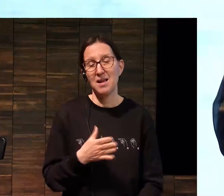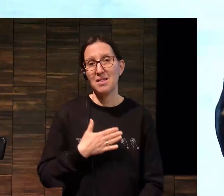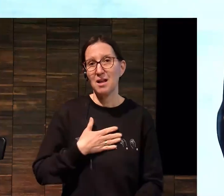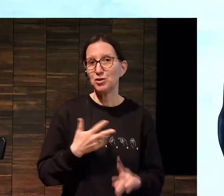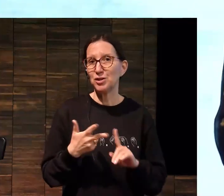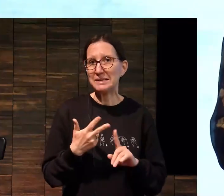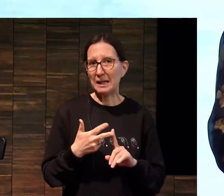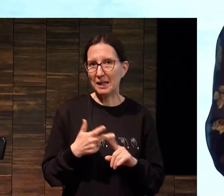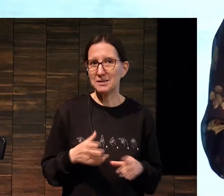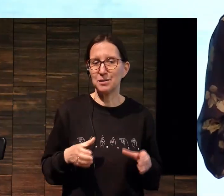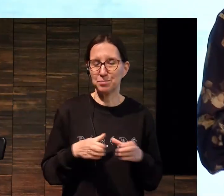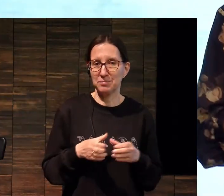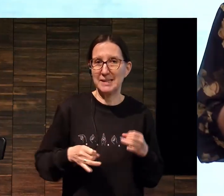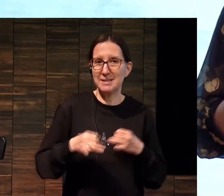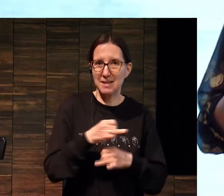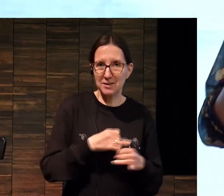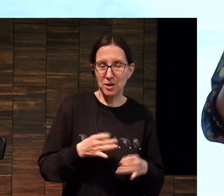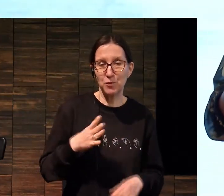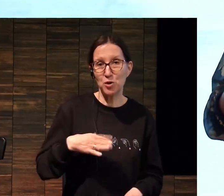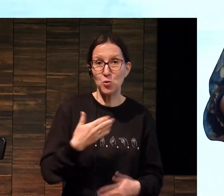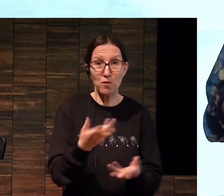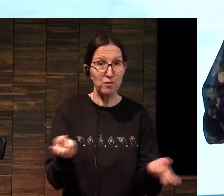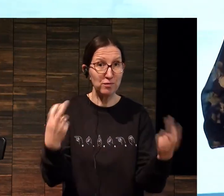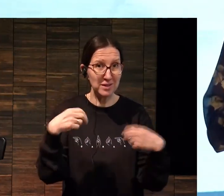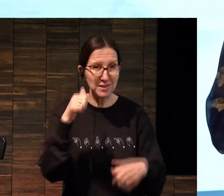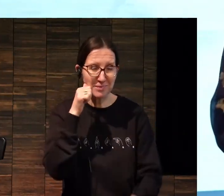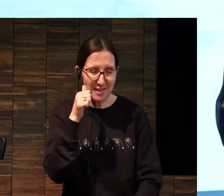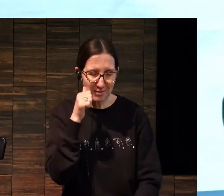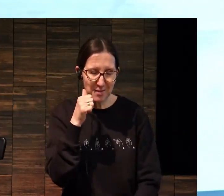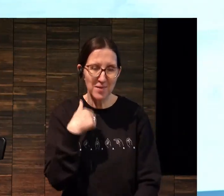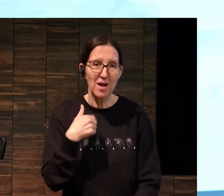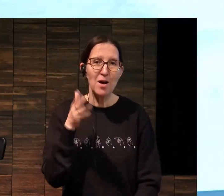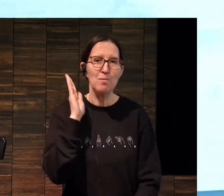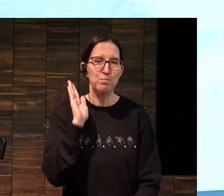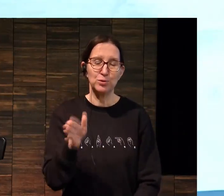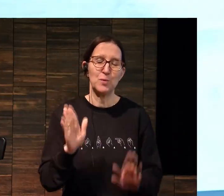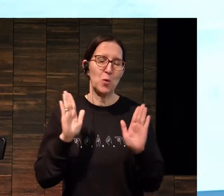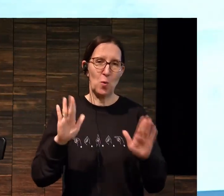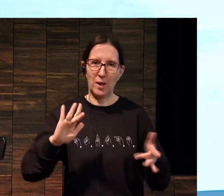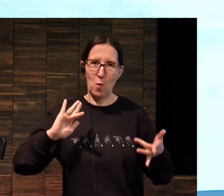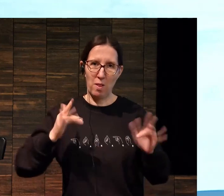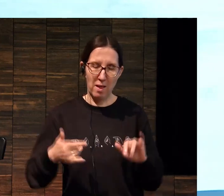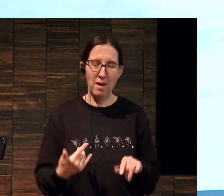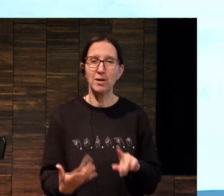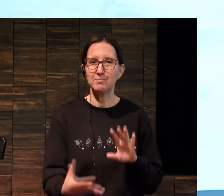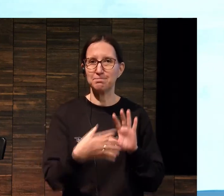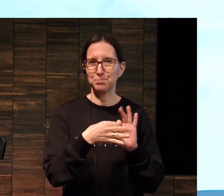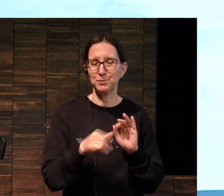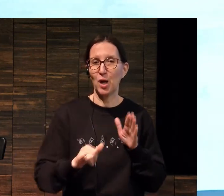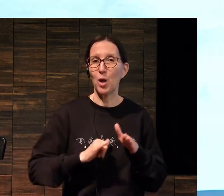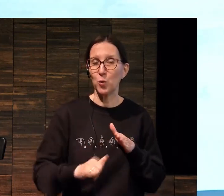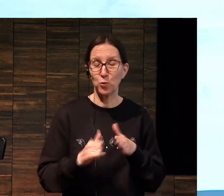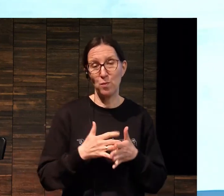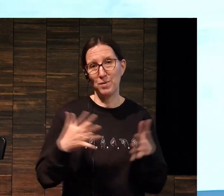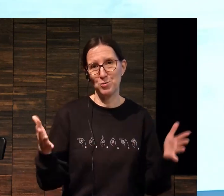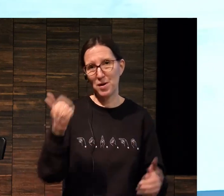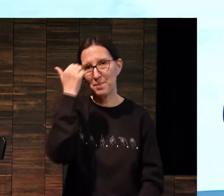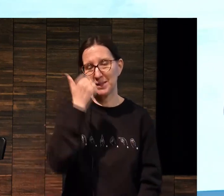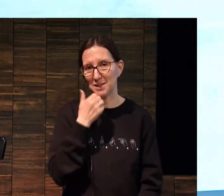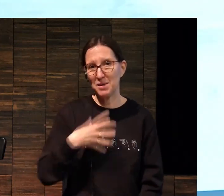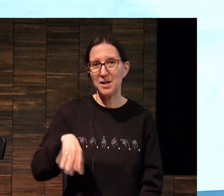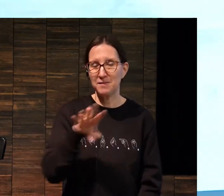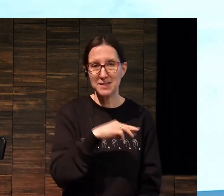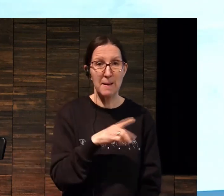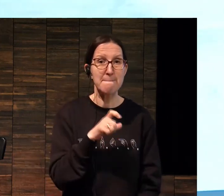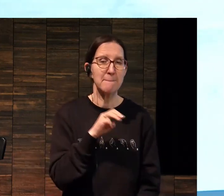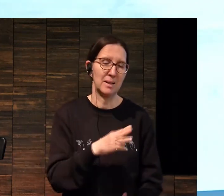conference. So this is the end of our third session. You are most welcome to join us tomorrow. Tomorrow